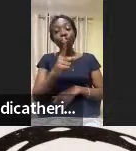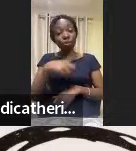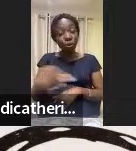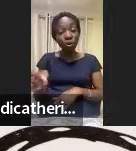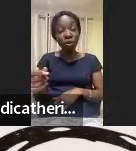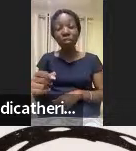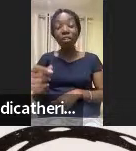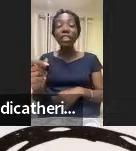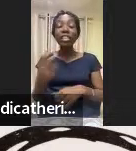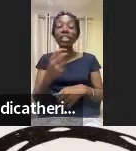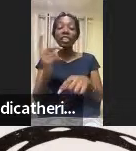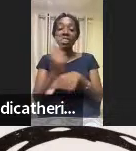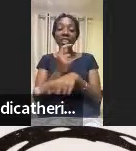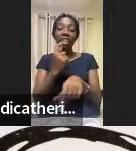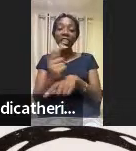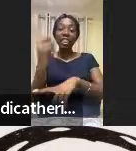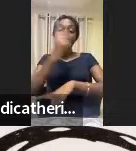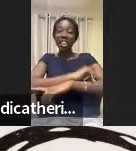training, or